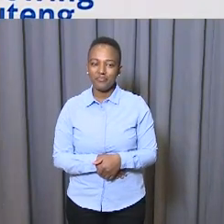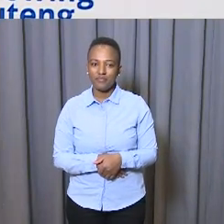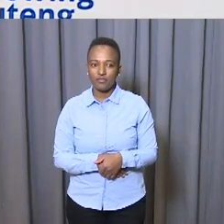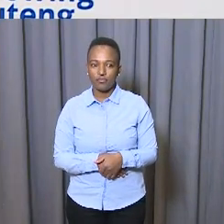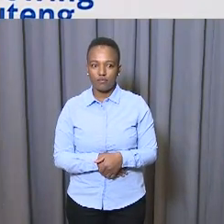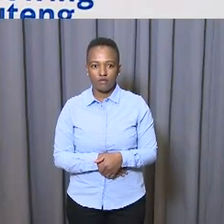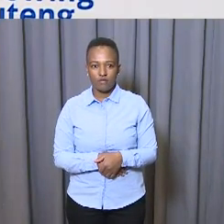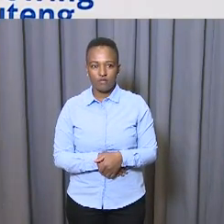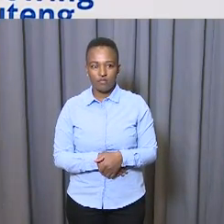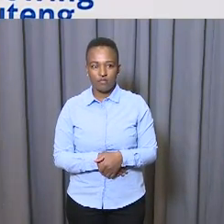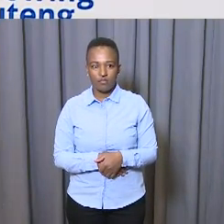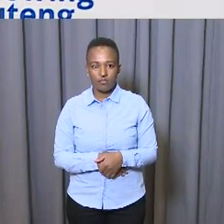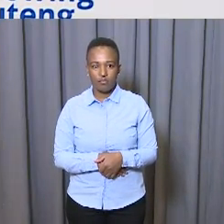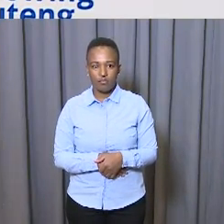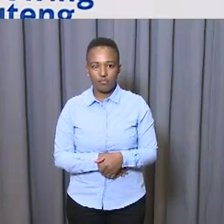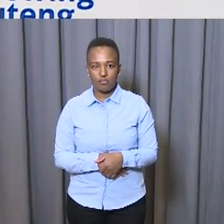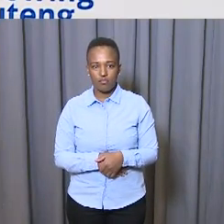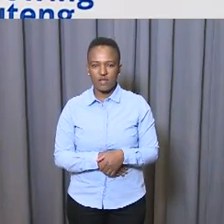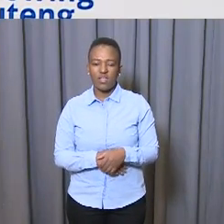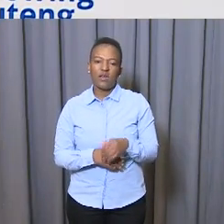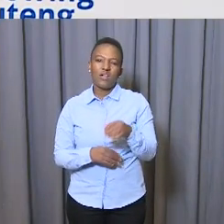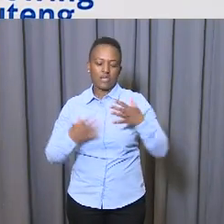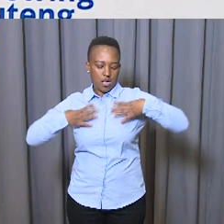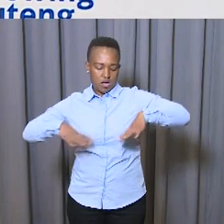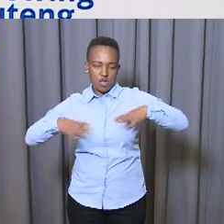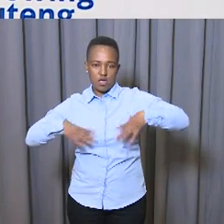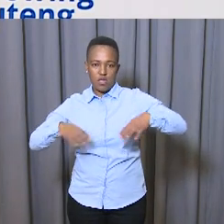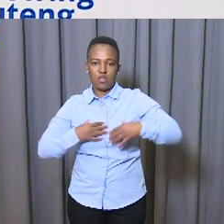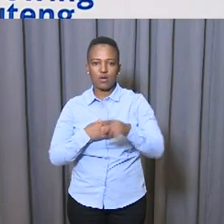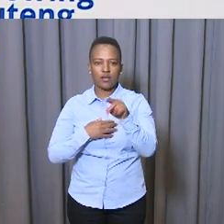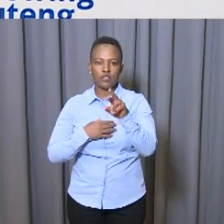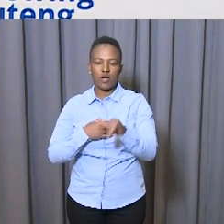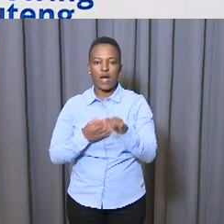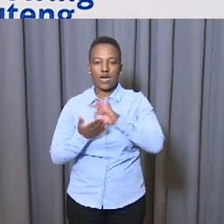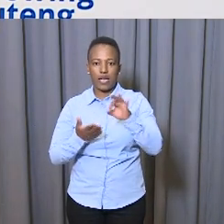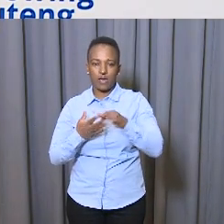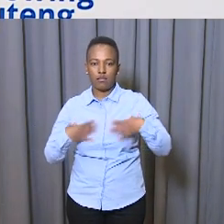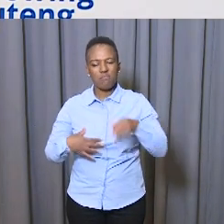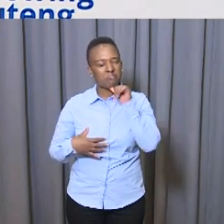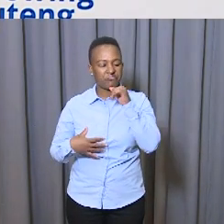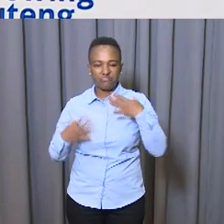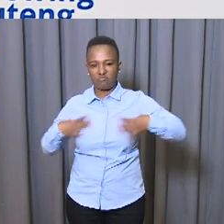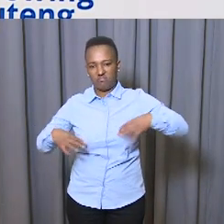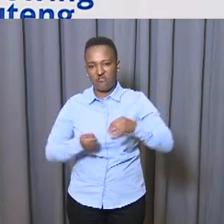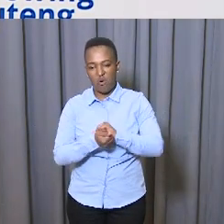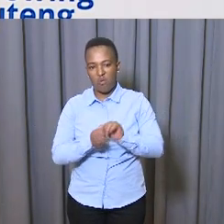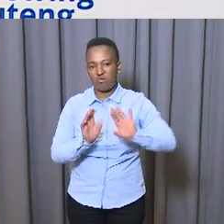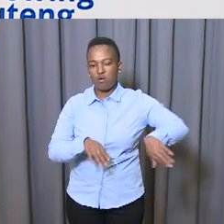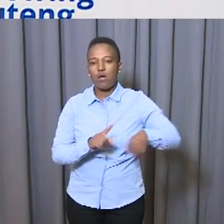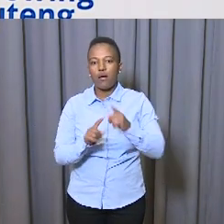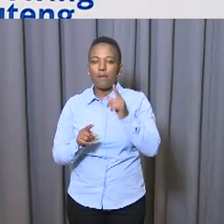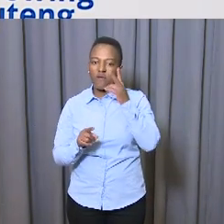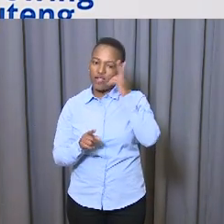I'm told, and the dry clean. I don't mind about the dry clean, but I mind about my hair. I think we have answered all your questions,